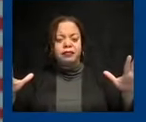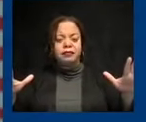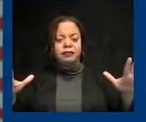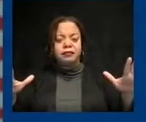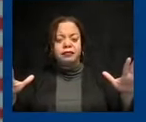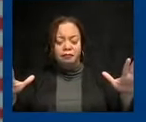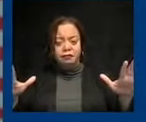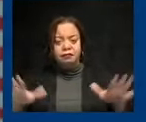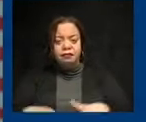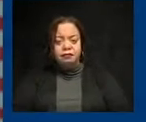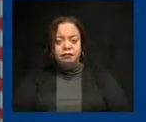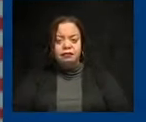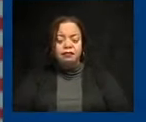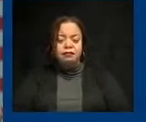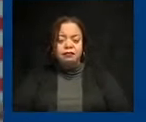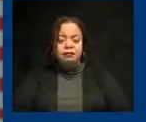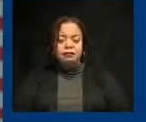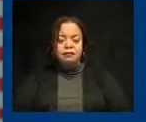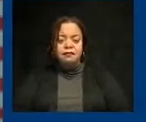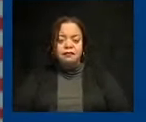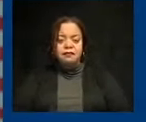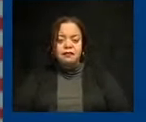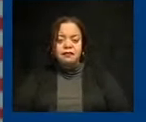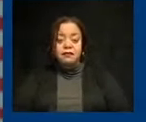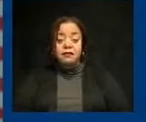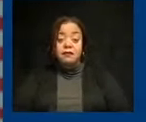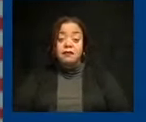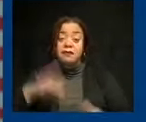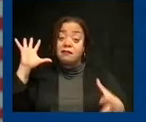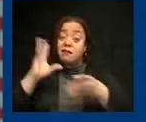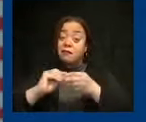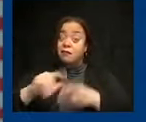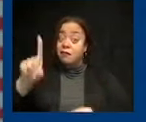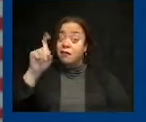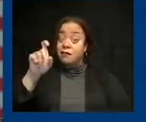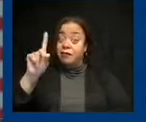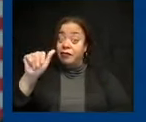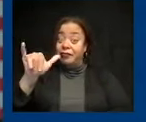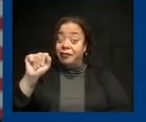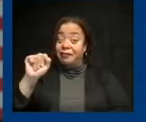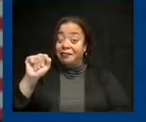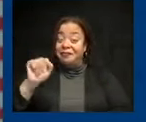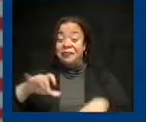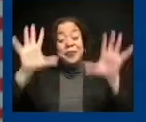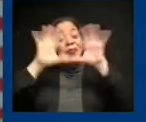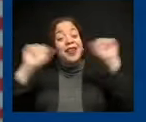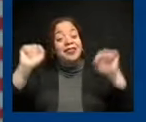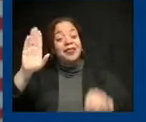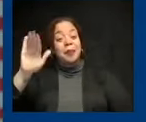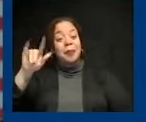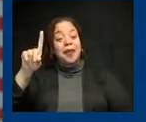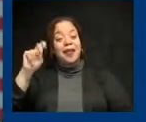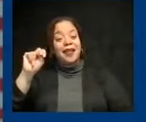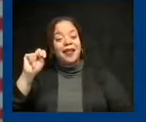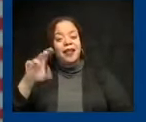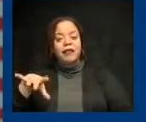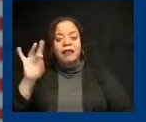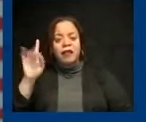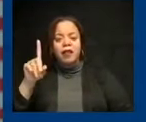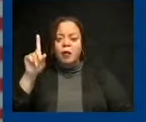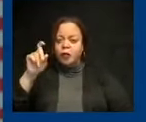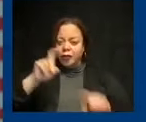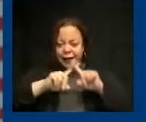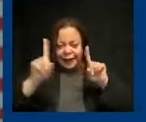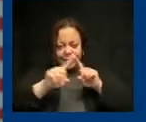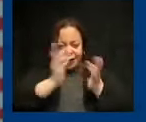In the last 100 days, President Biden has not just found 100 ways to show us that he loves us, Georgia,